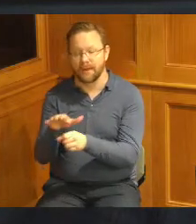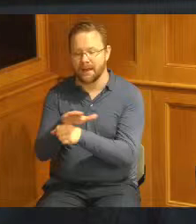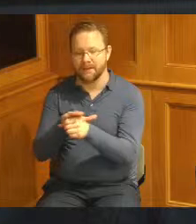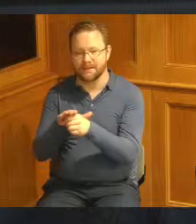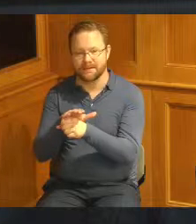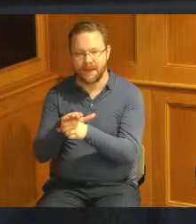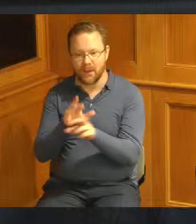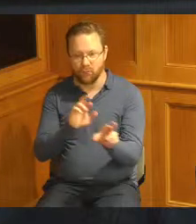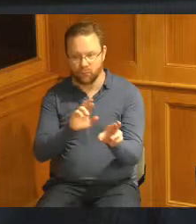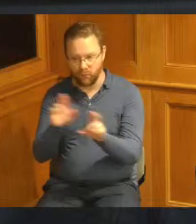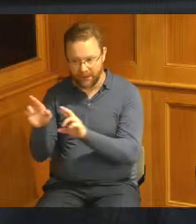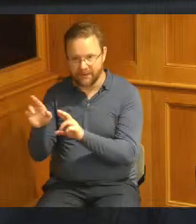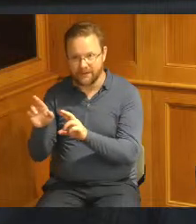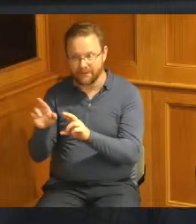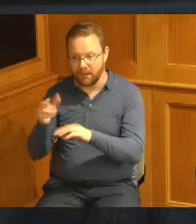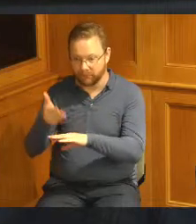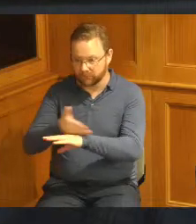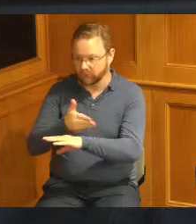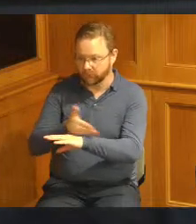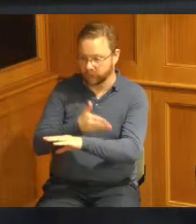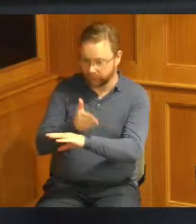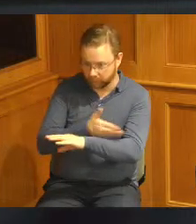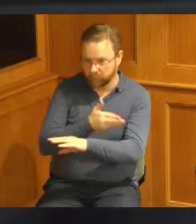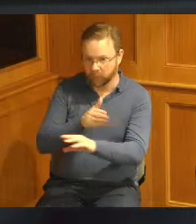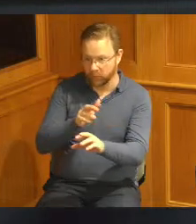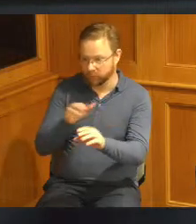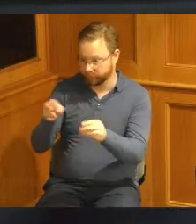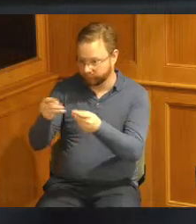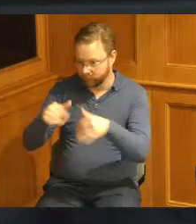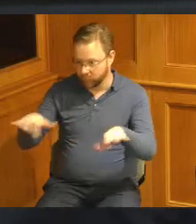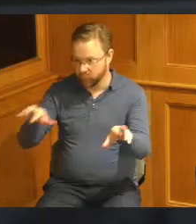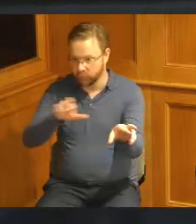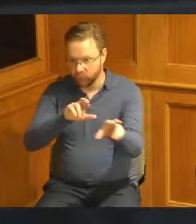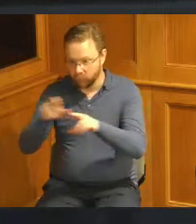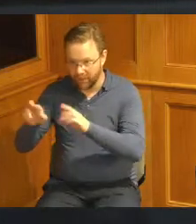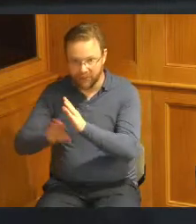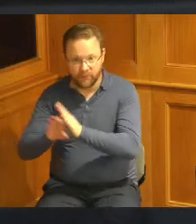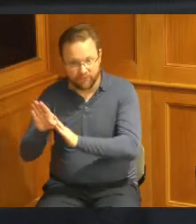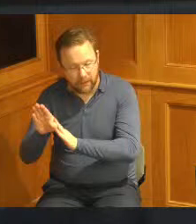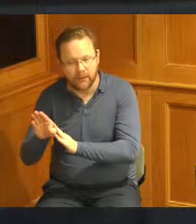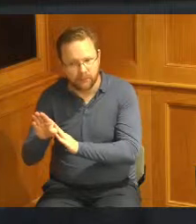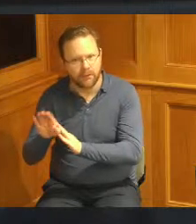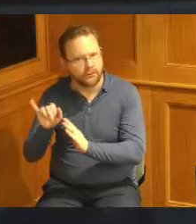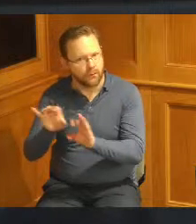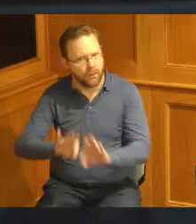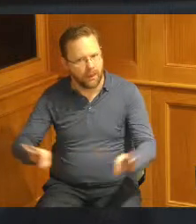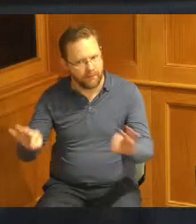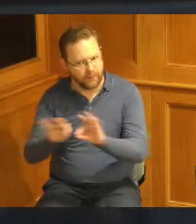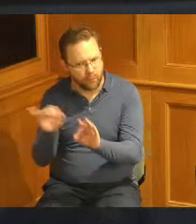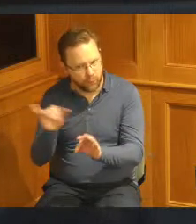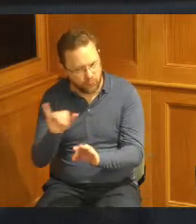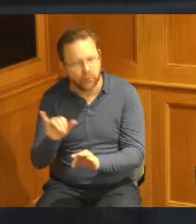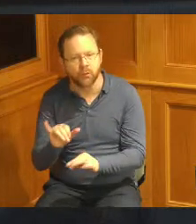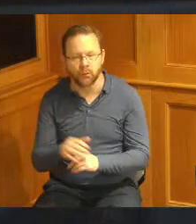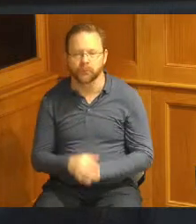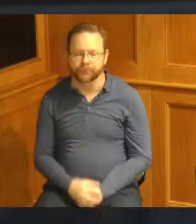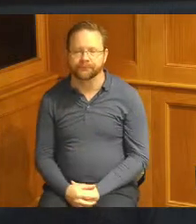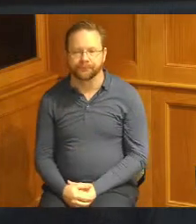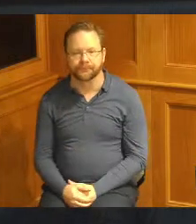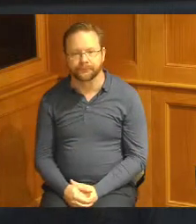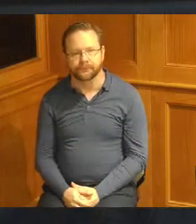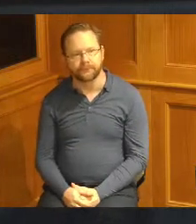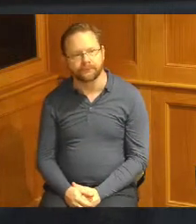was very important for this project, to get the site ready for when the time came that a company was interested